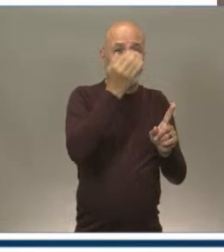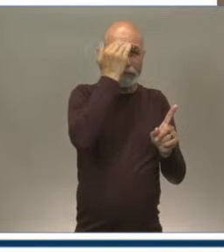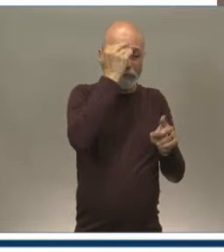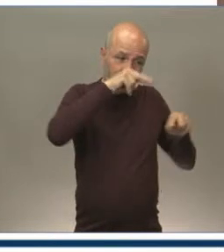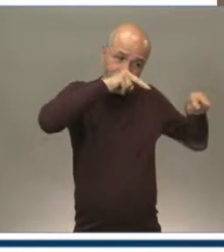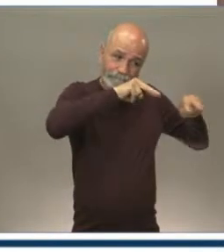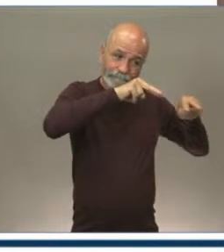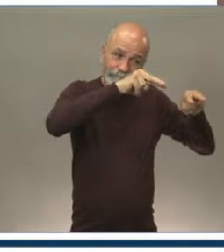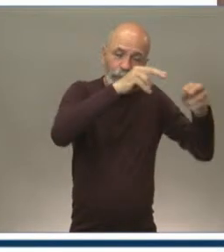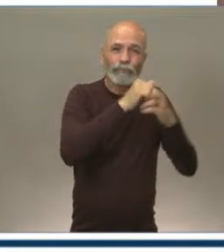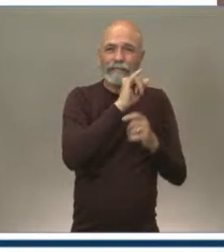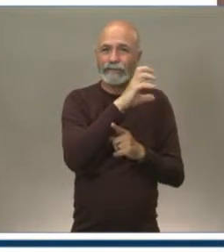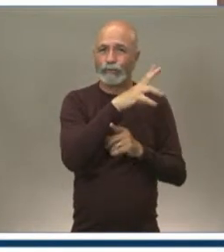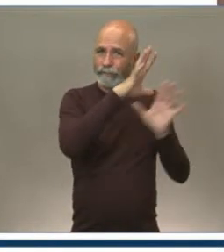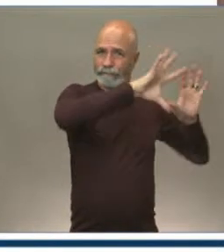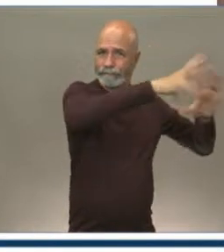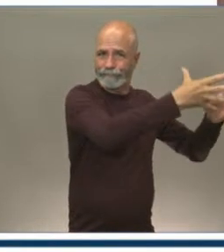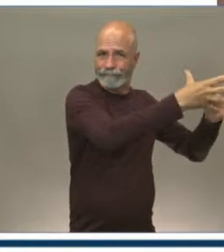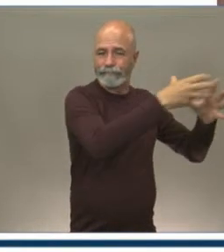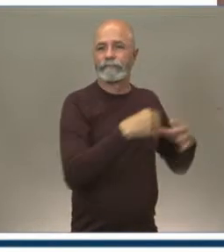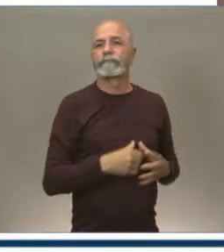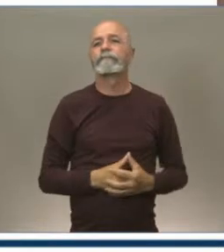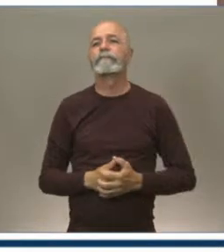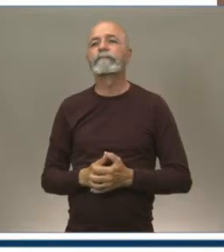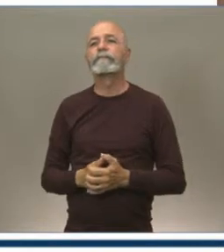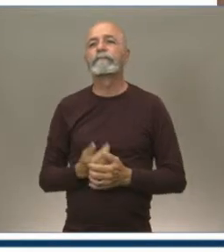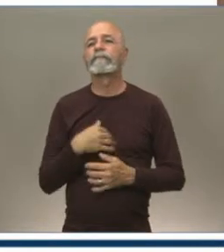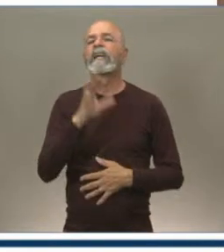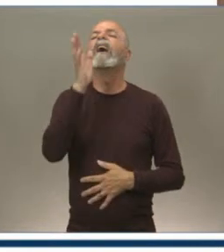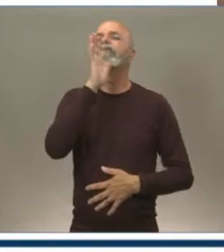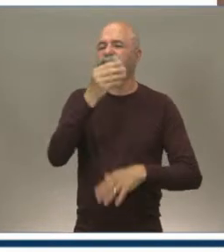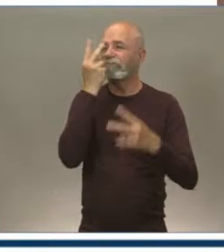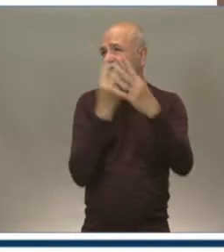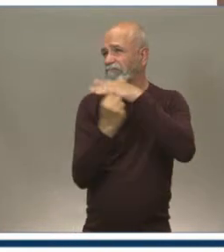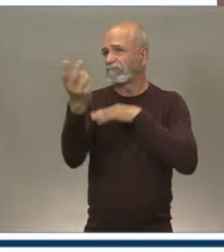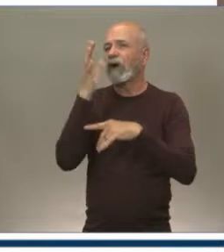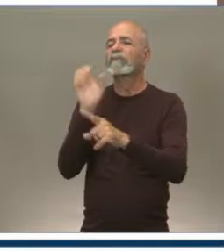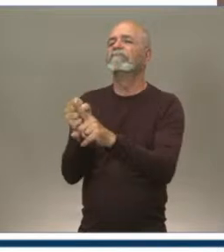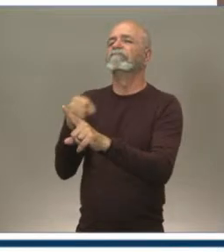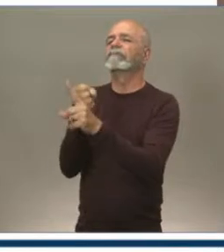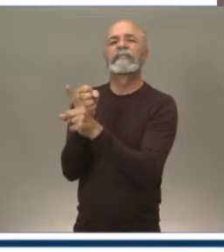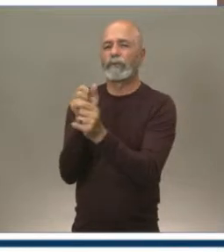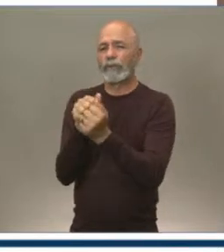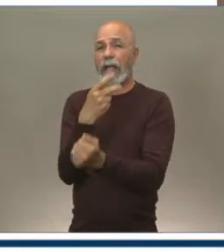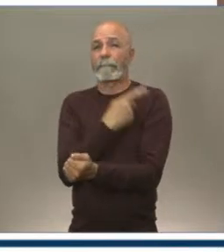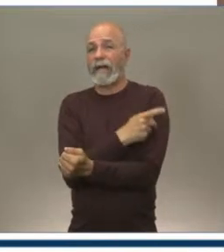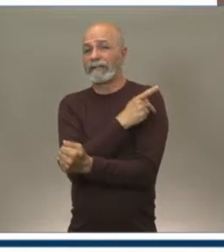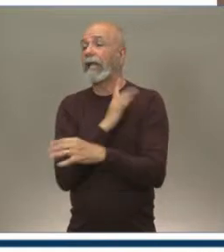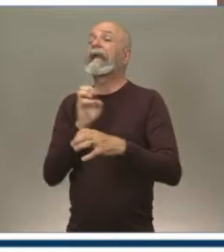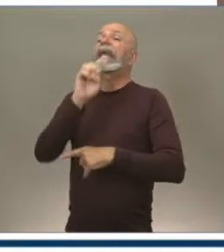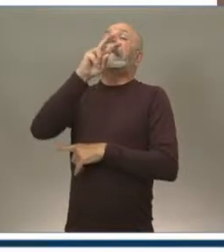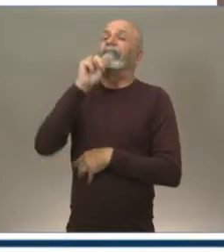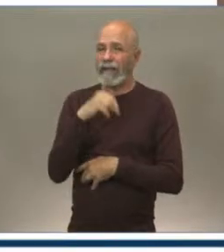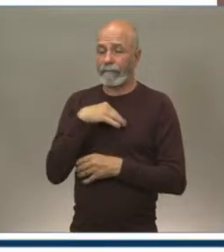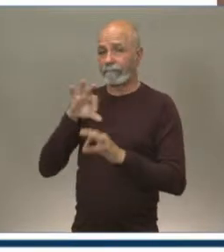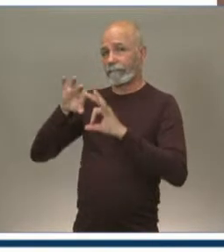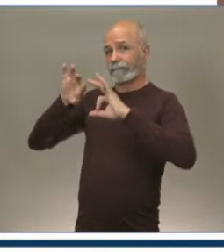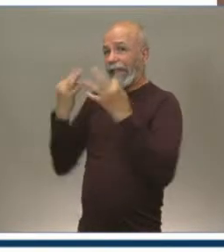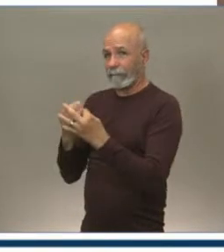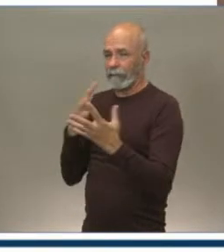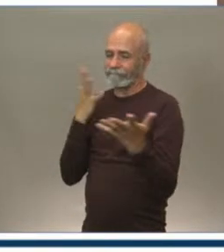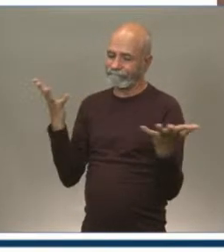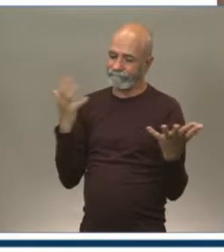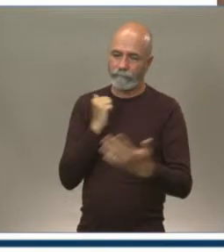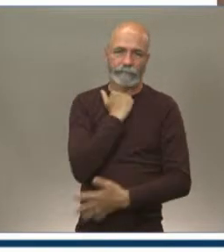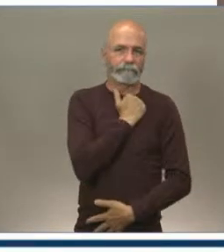it. So we know that this will have an impact on our patients and their families, and for that we are very sorry. However, it